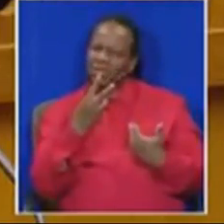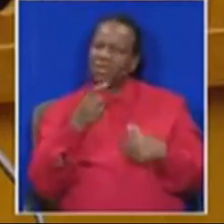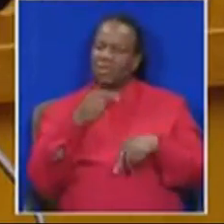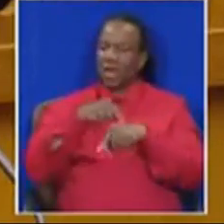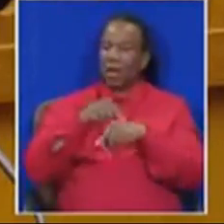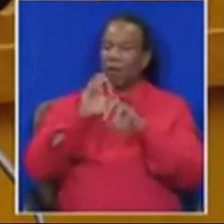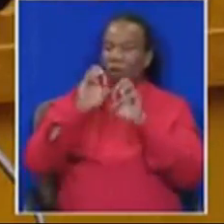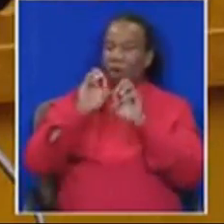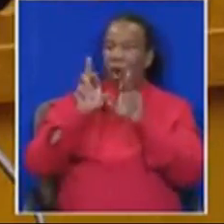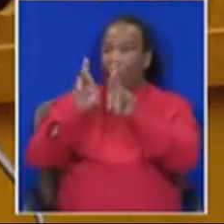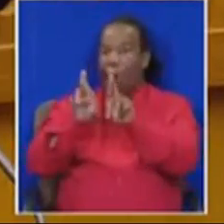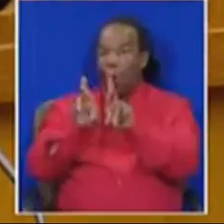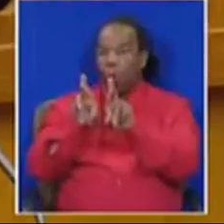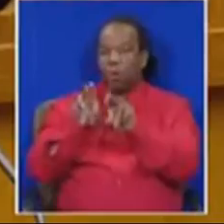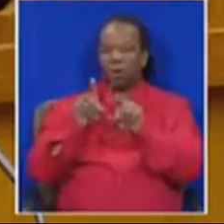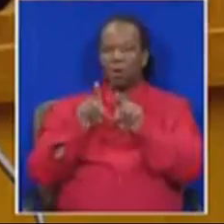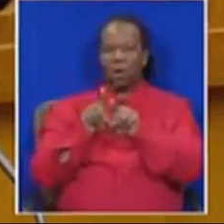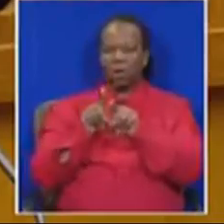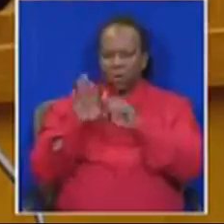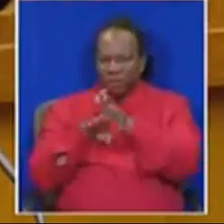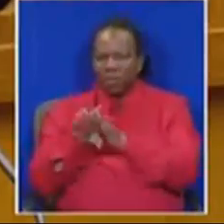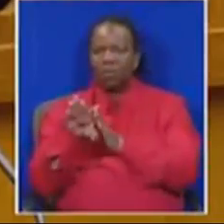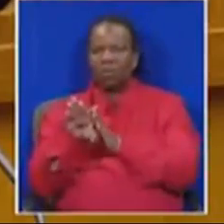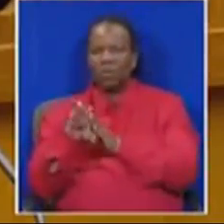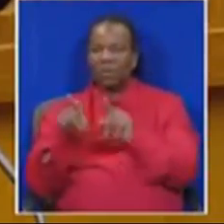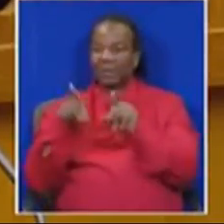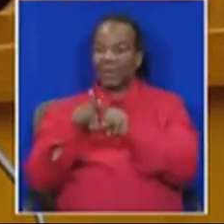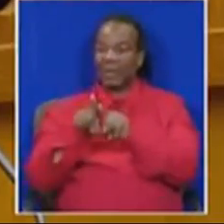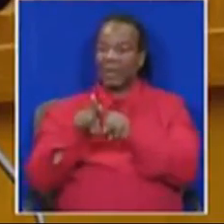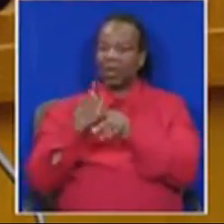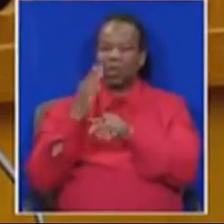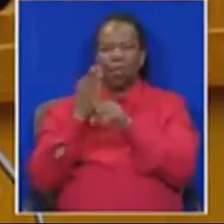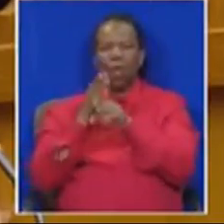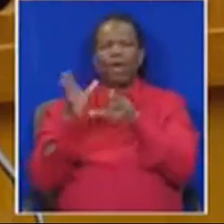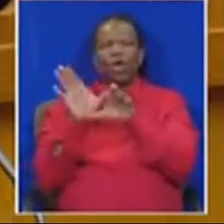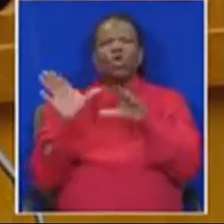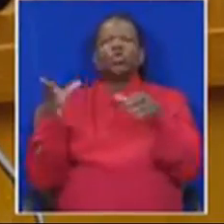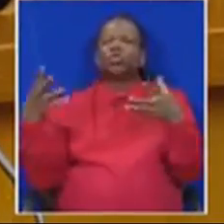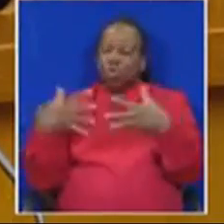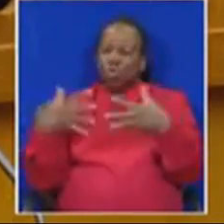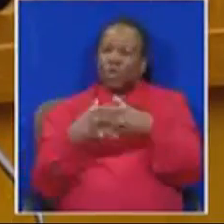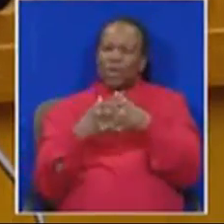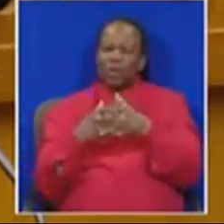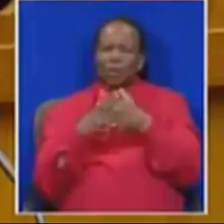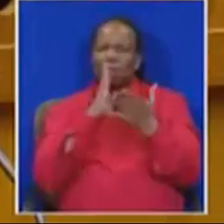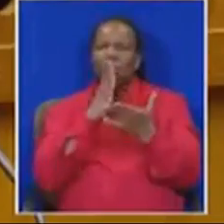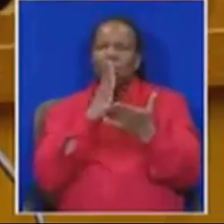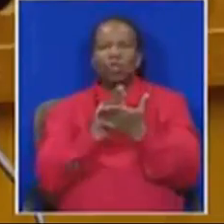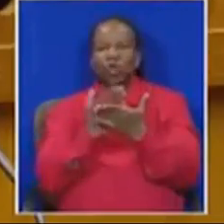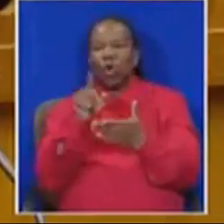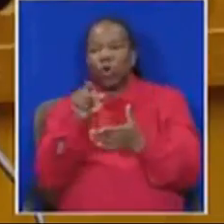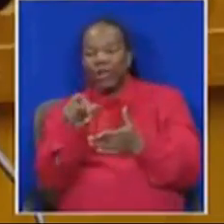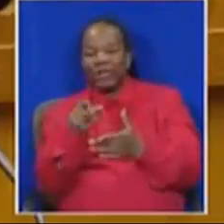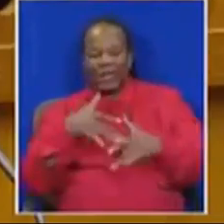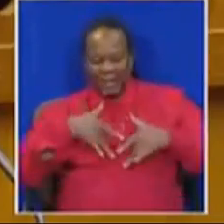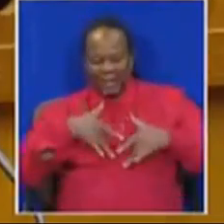renewal, and to work together to ensure that it makes a meaningful difference in the lives of